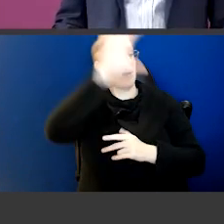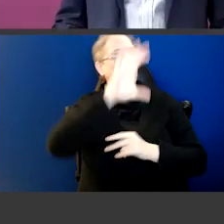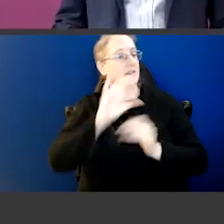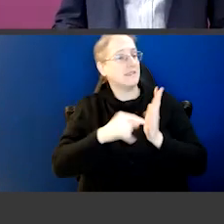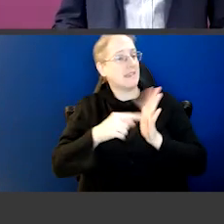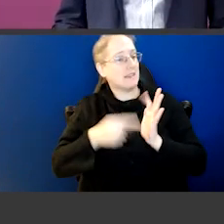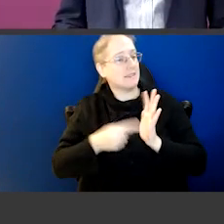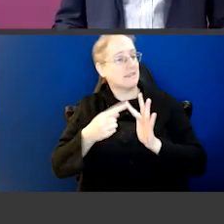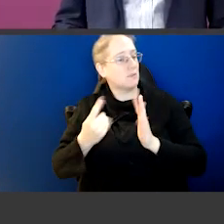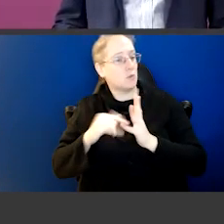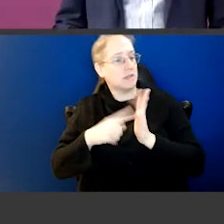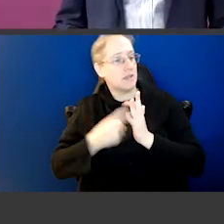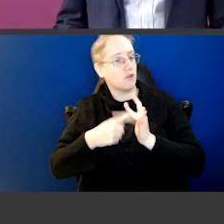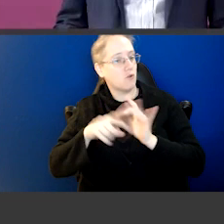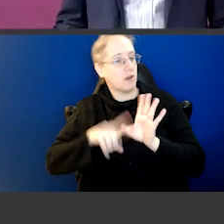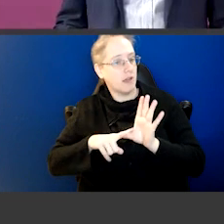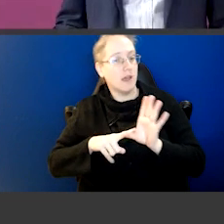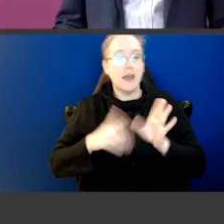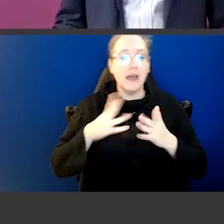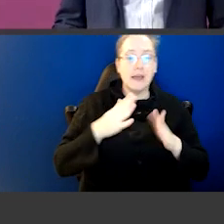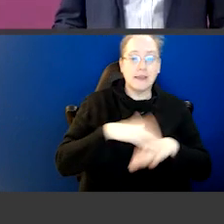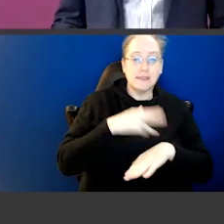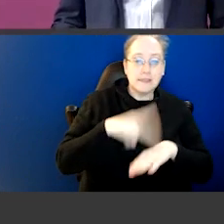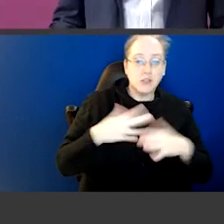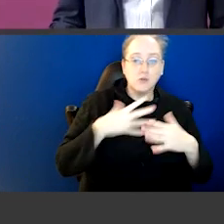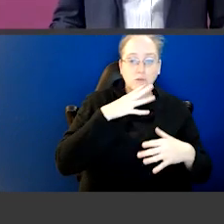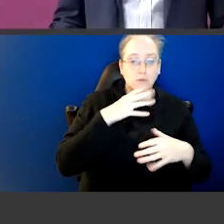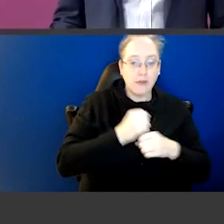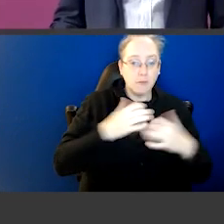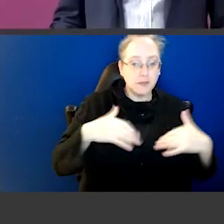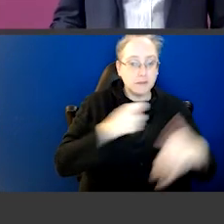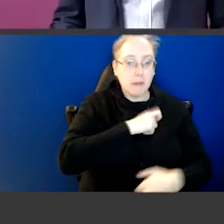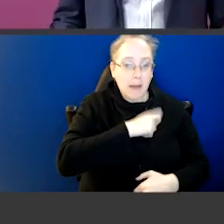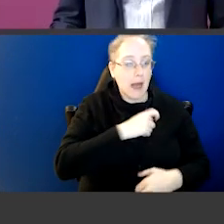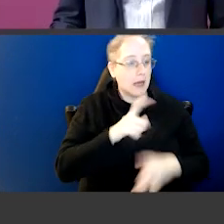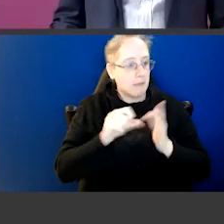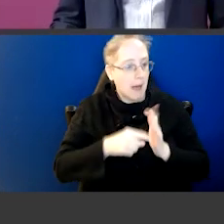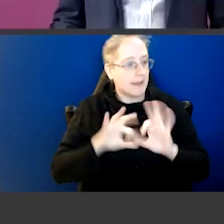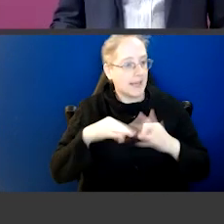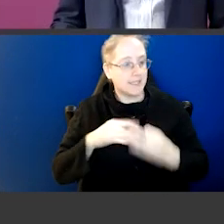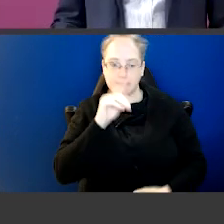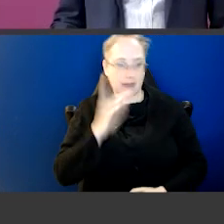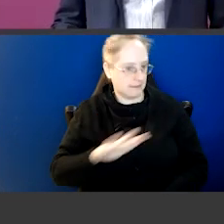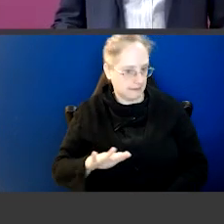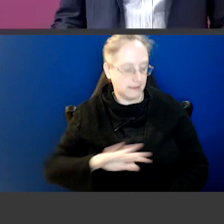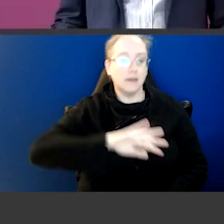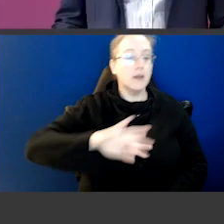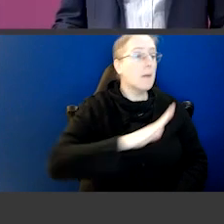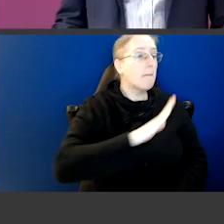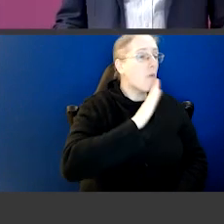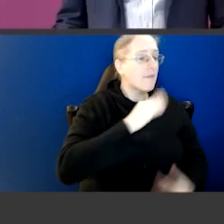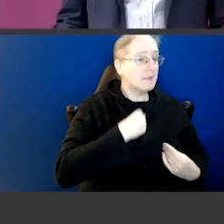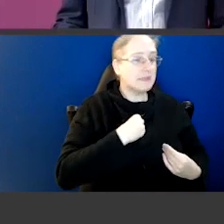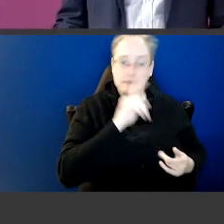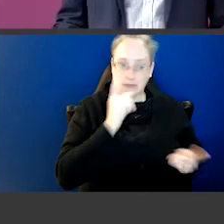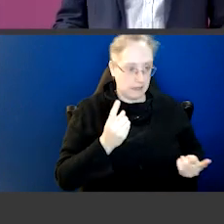investigate federal parliamentarians, federal departments or agencies. We can't investigate the private sector unless there are public officials